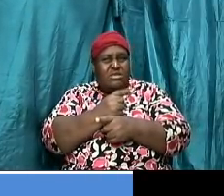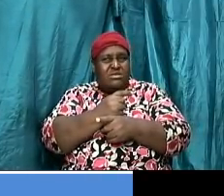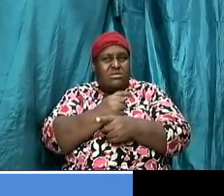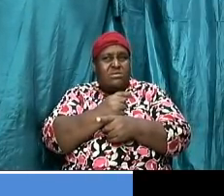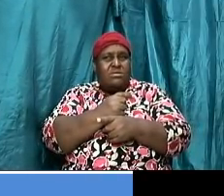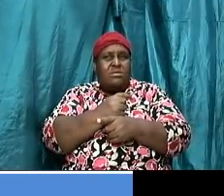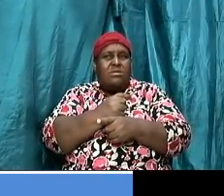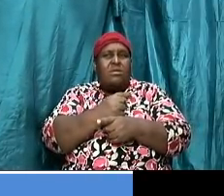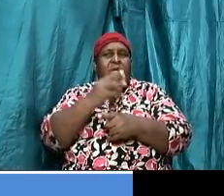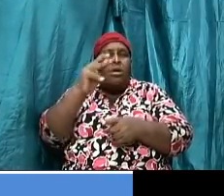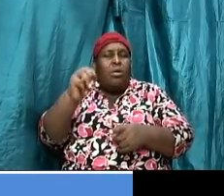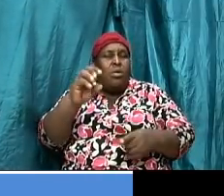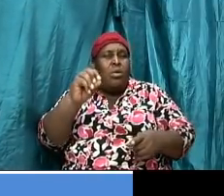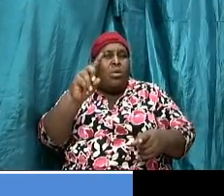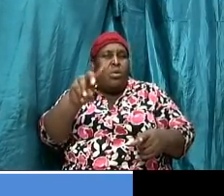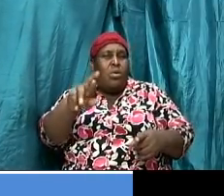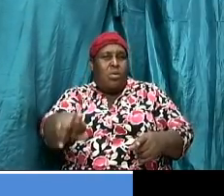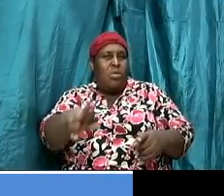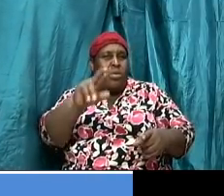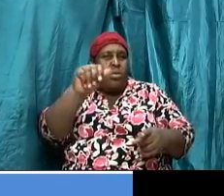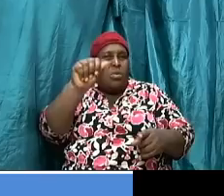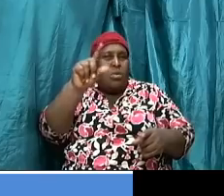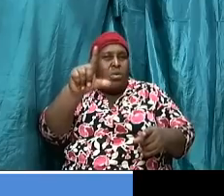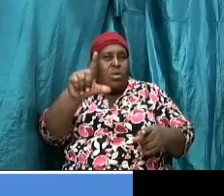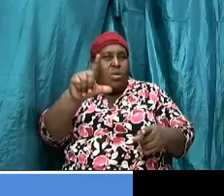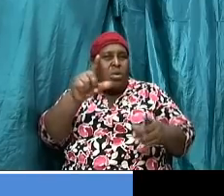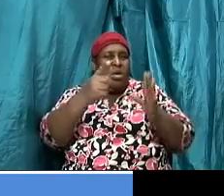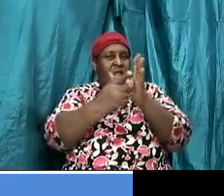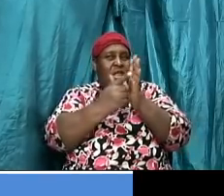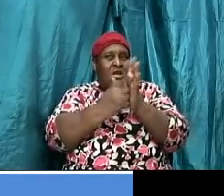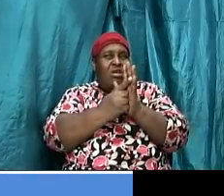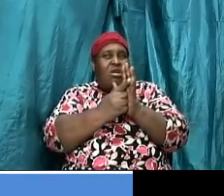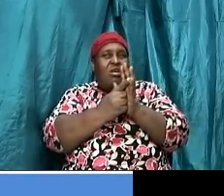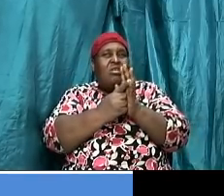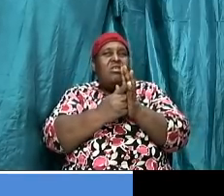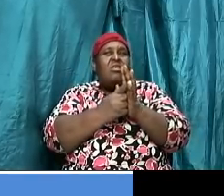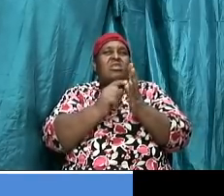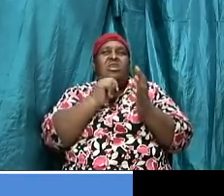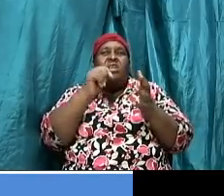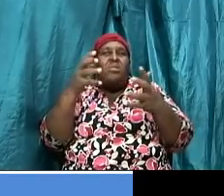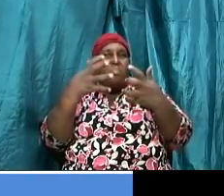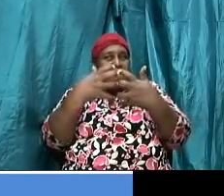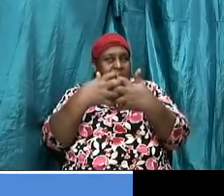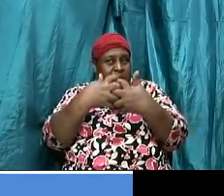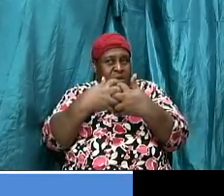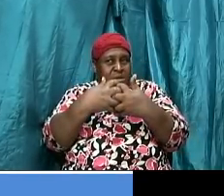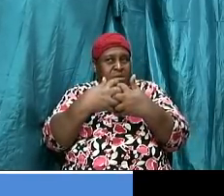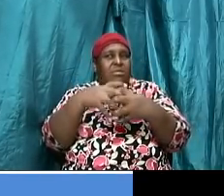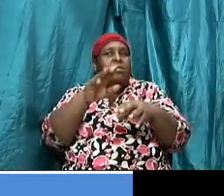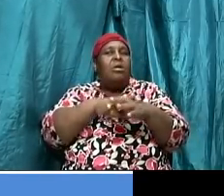the moral laws is that why it could not be a moral law is that it was not binding on all men.